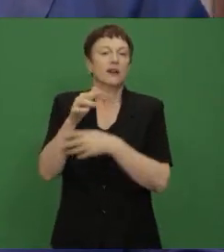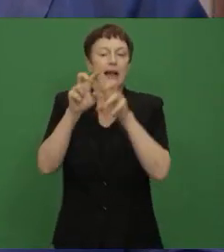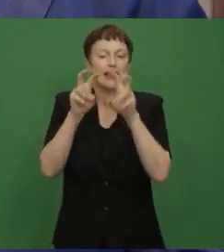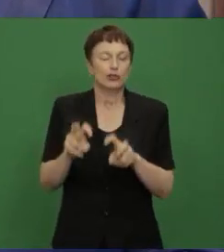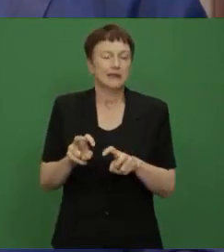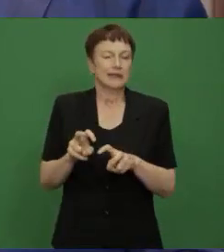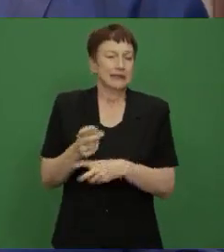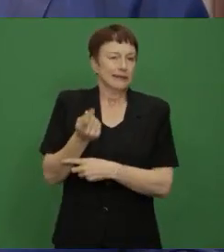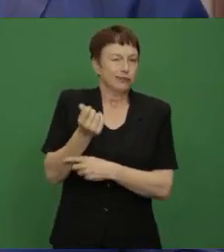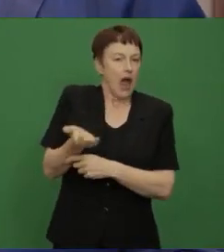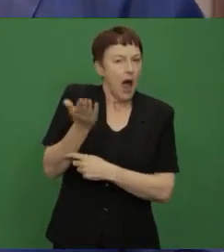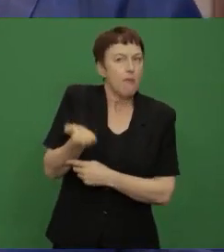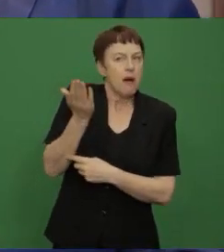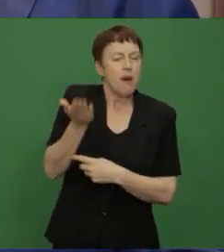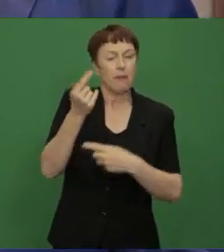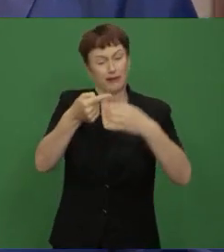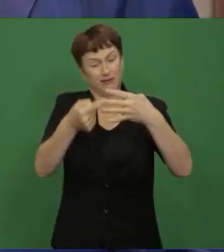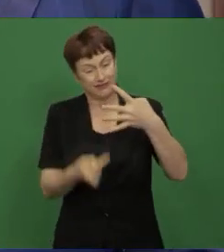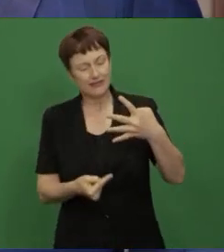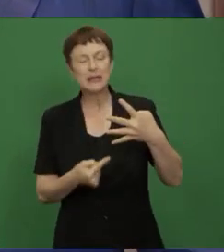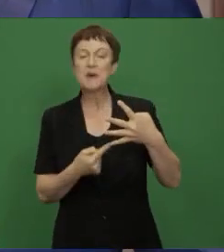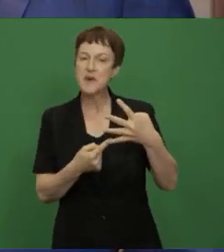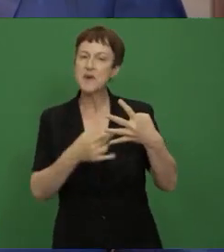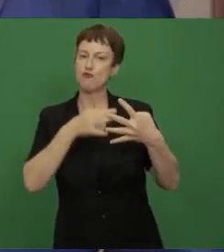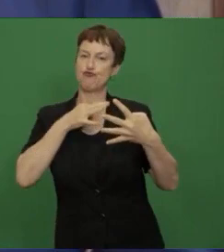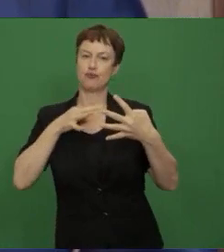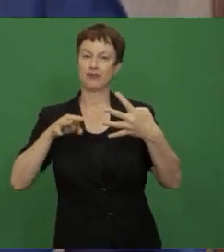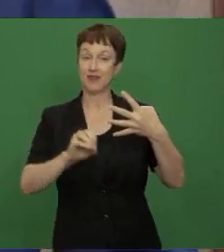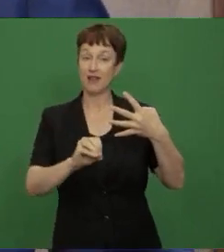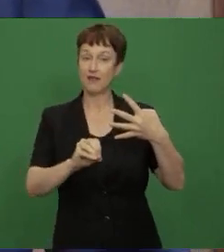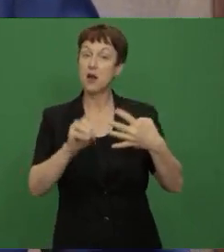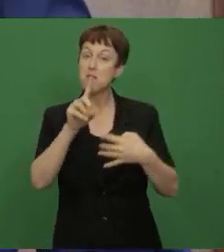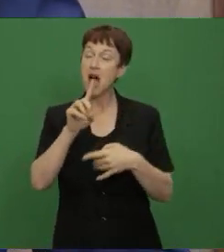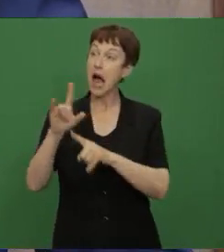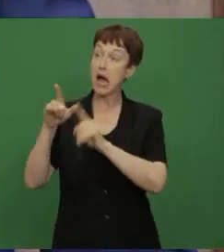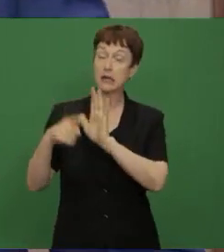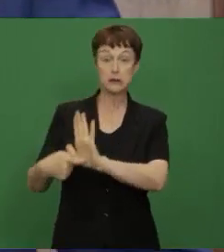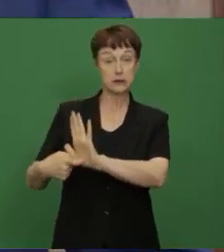However, demand pressures are still